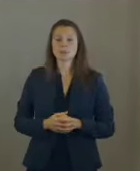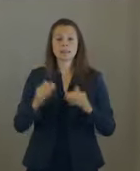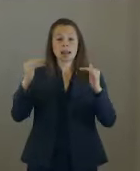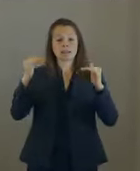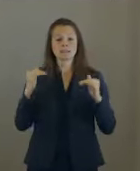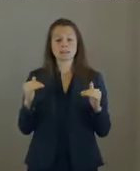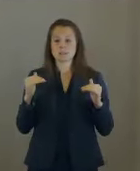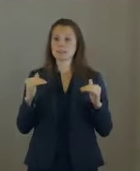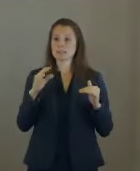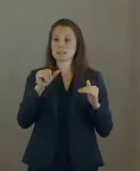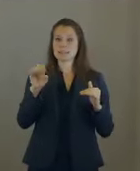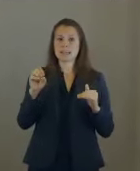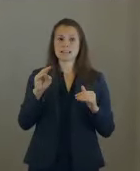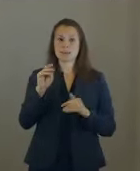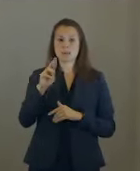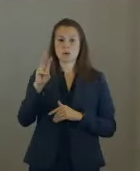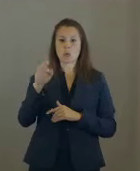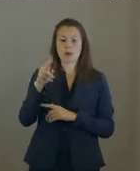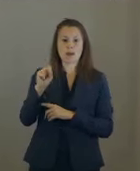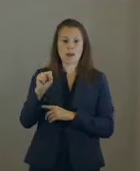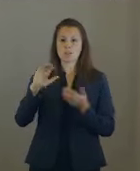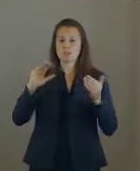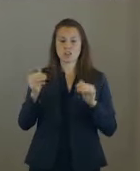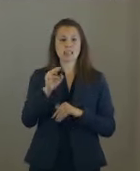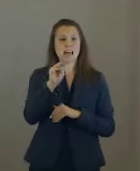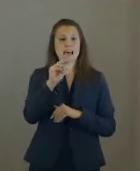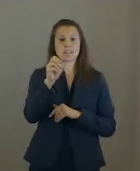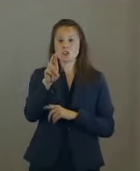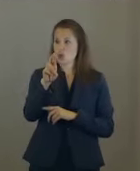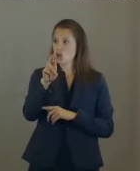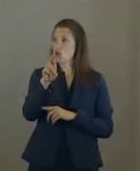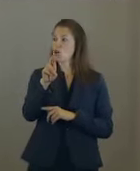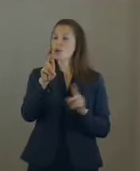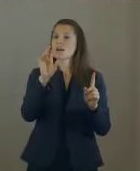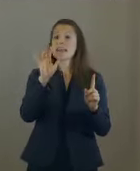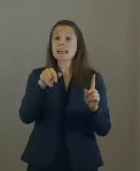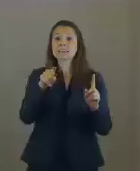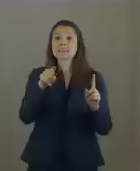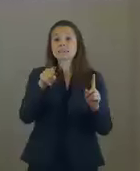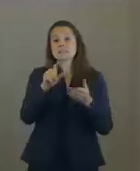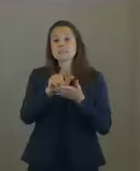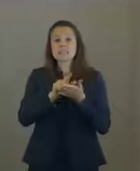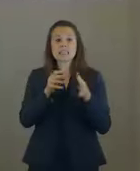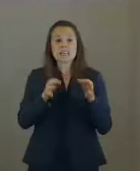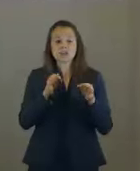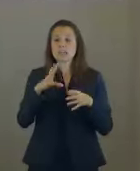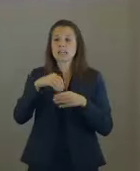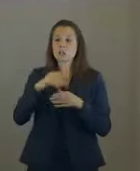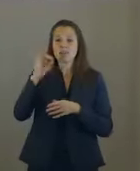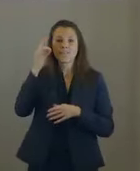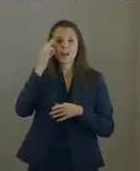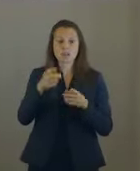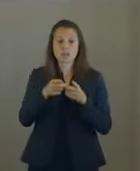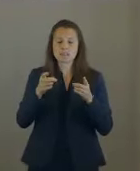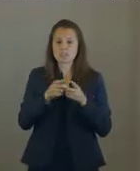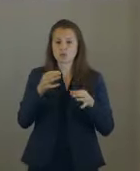Next on our list, we have the case of Mr. Williams versus the MDCR. This litigation is concluded in the federal district